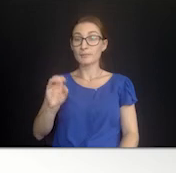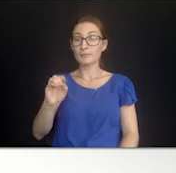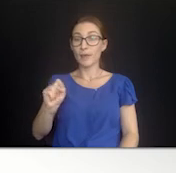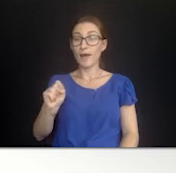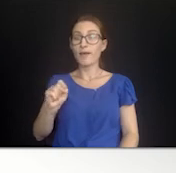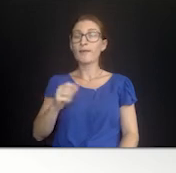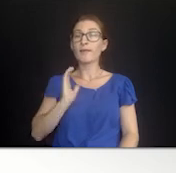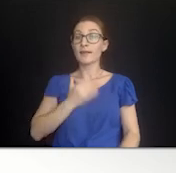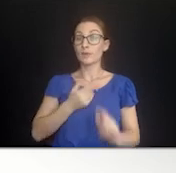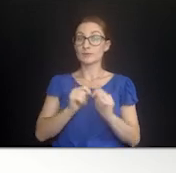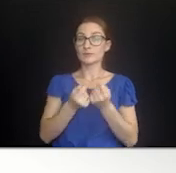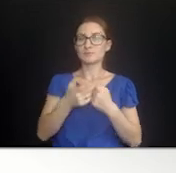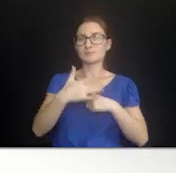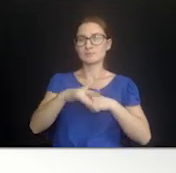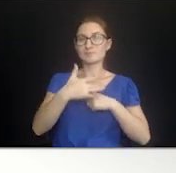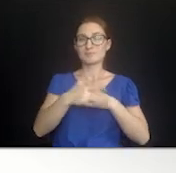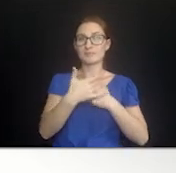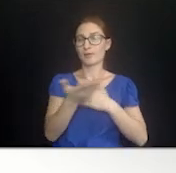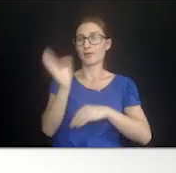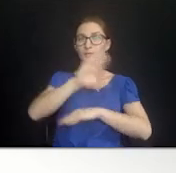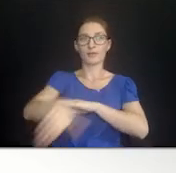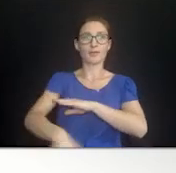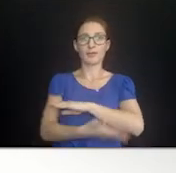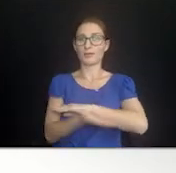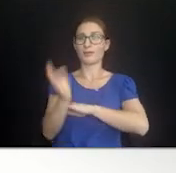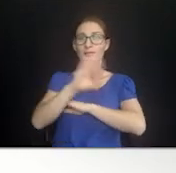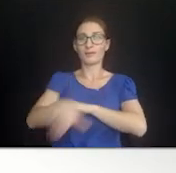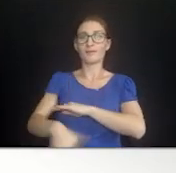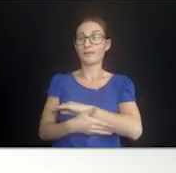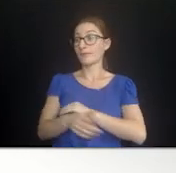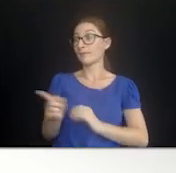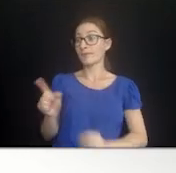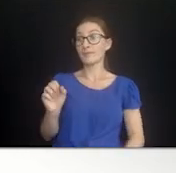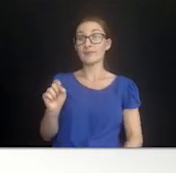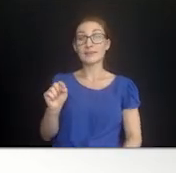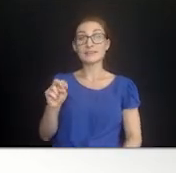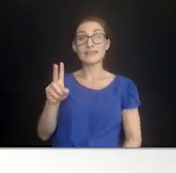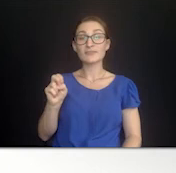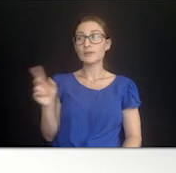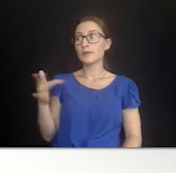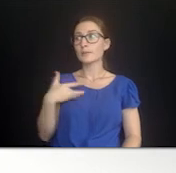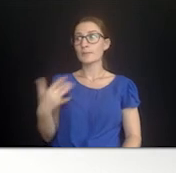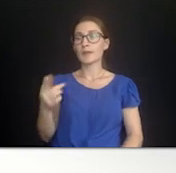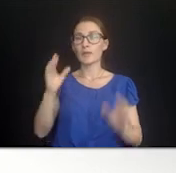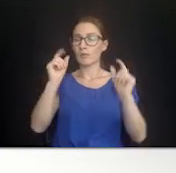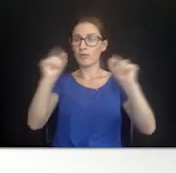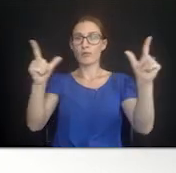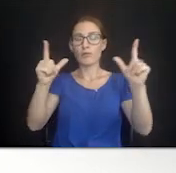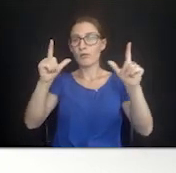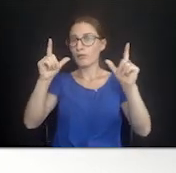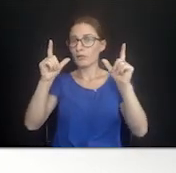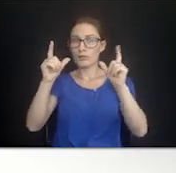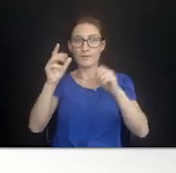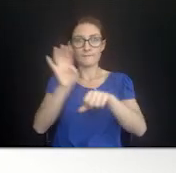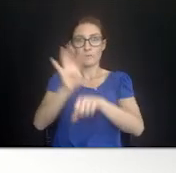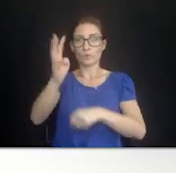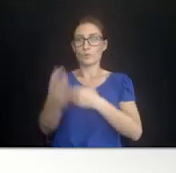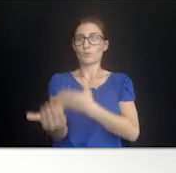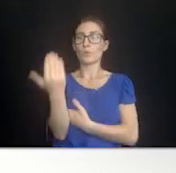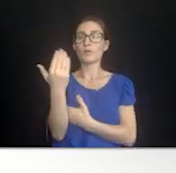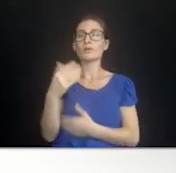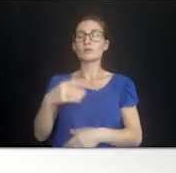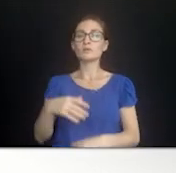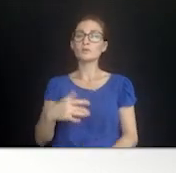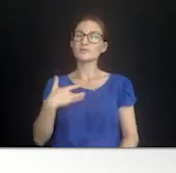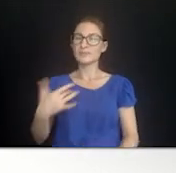our team really is working around the clock. Steve's getting up at 4 a.m. to answer questions and engage with our community. So 24/7